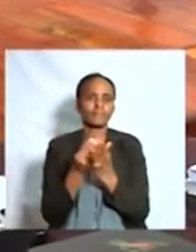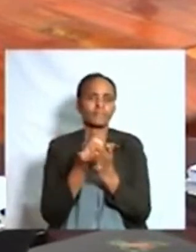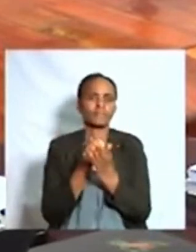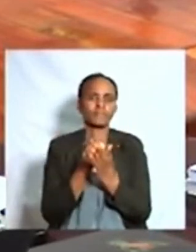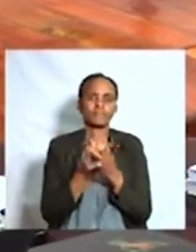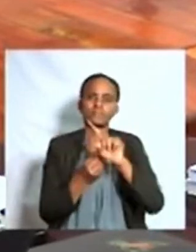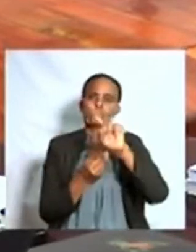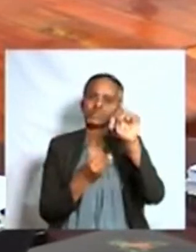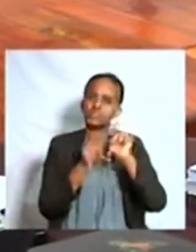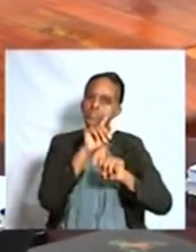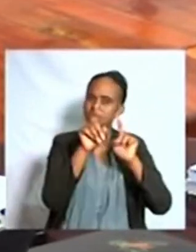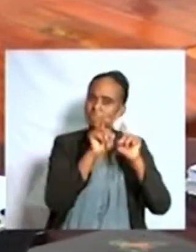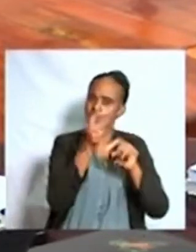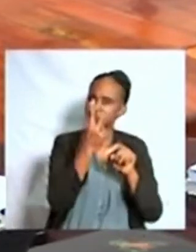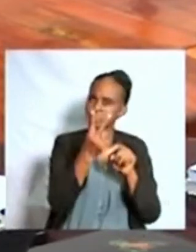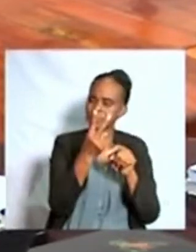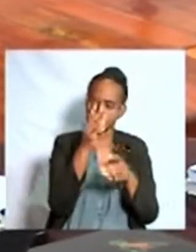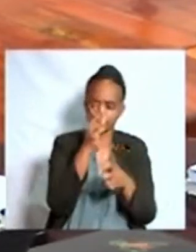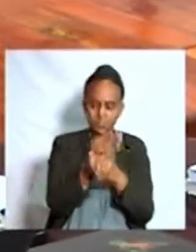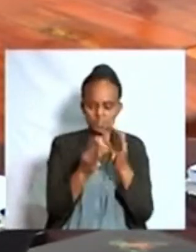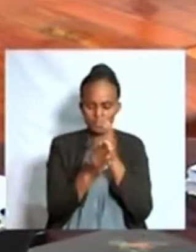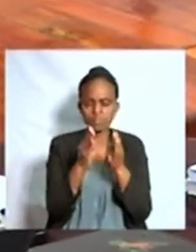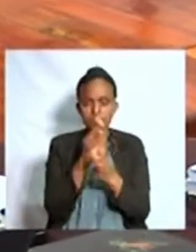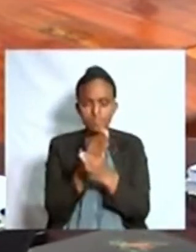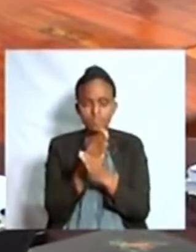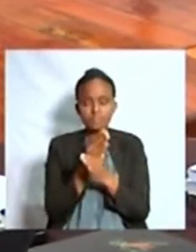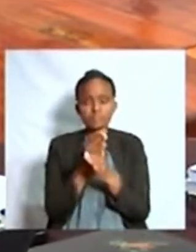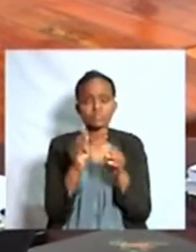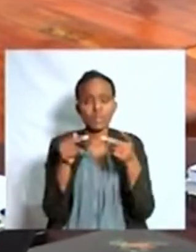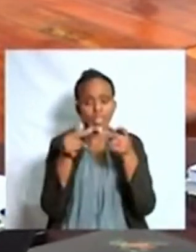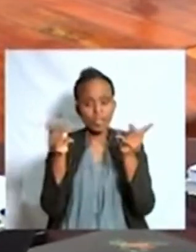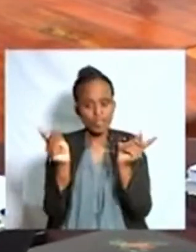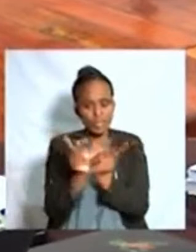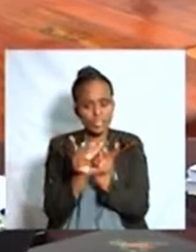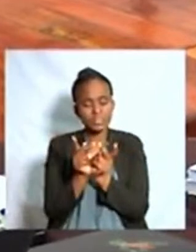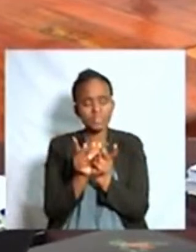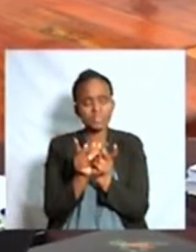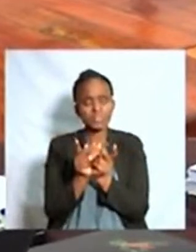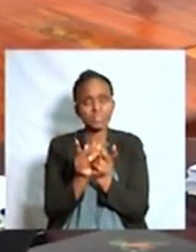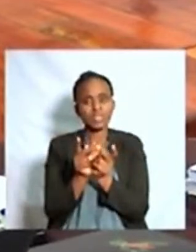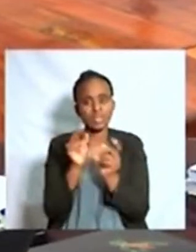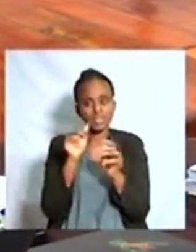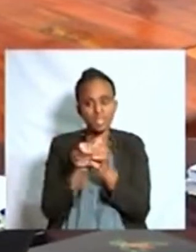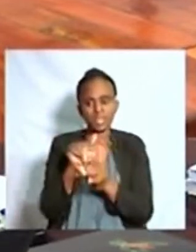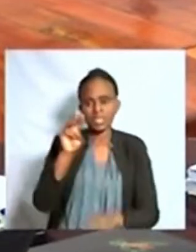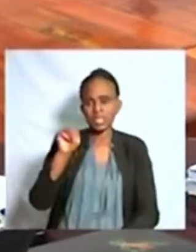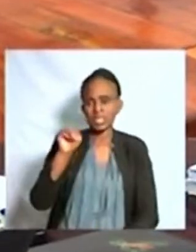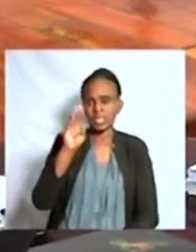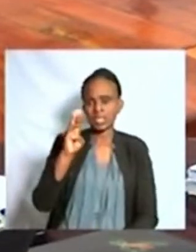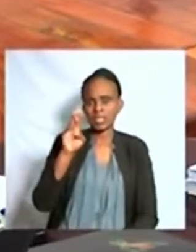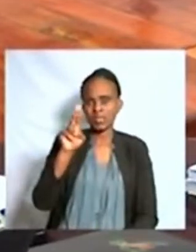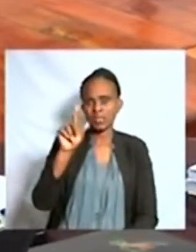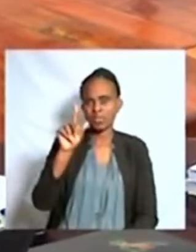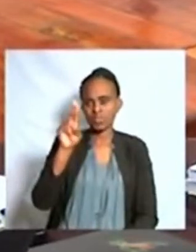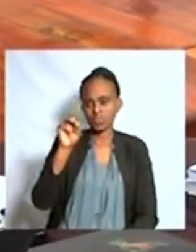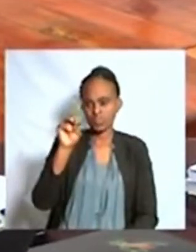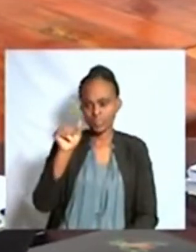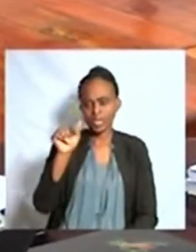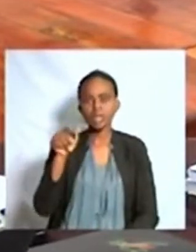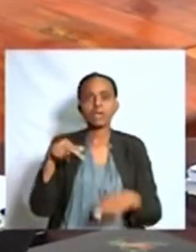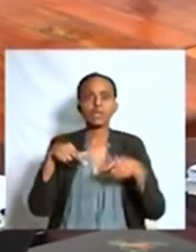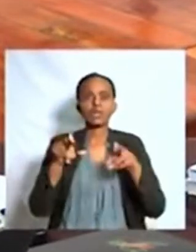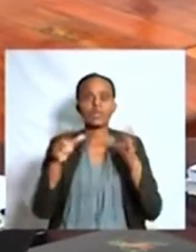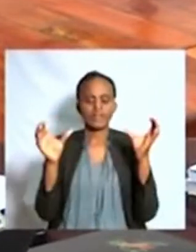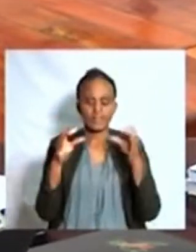2, construction of a refuse bay at Nambuluma Road Junction. Cause of the query, the Council